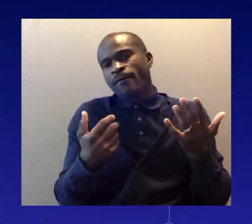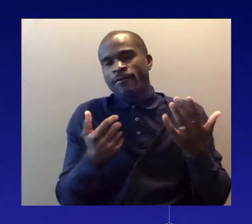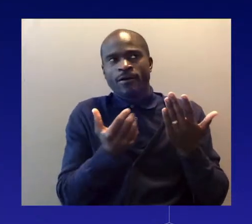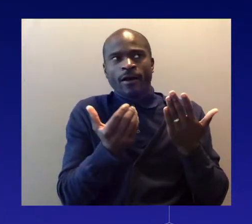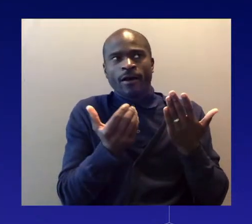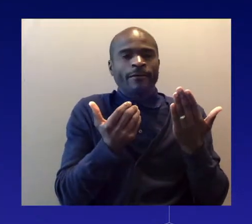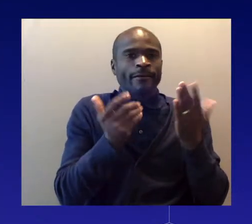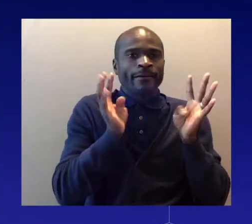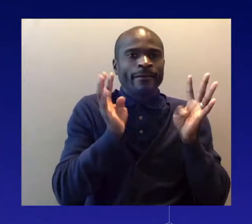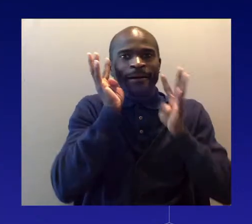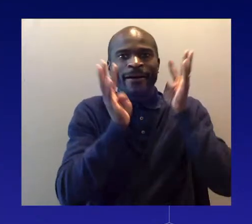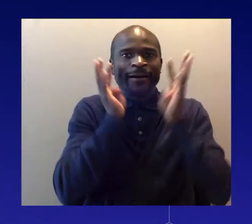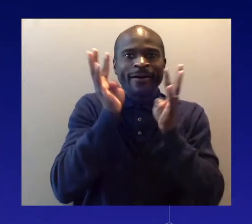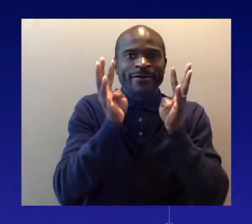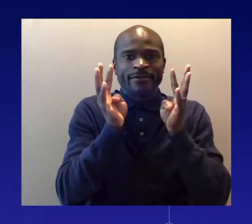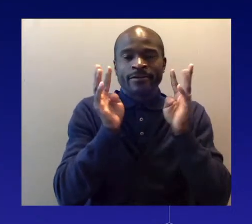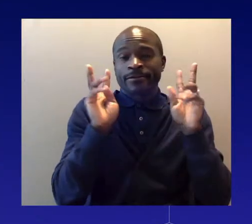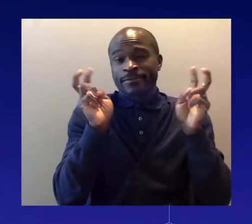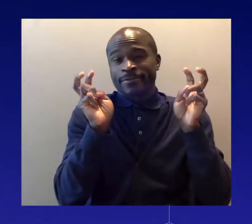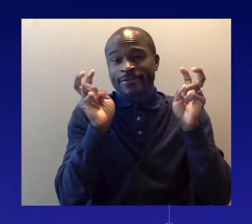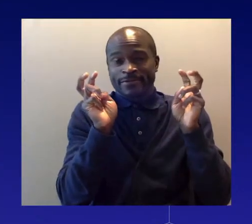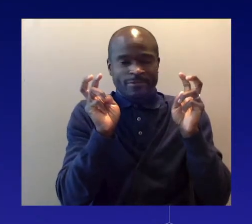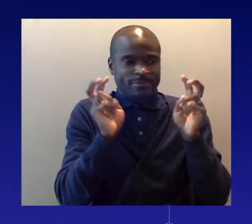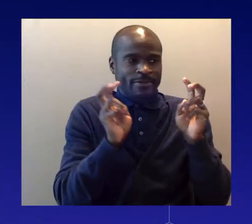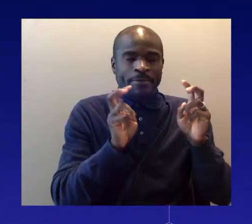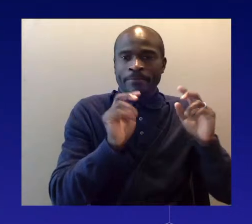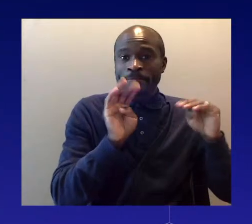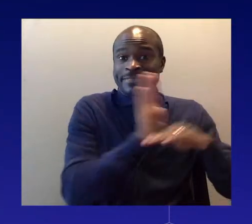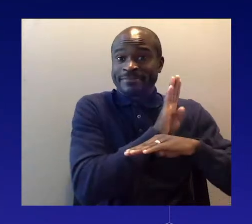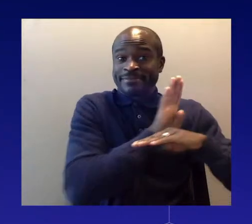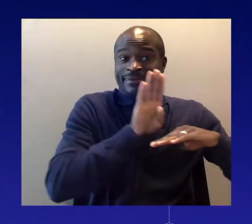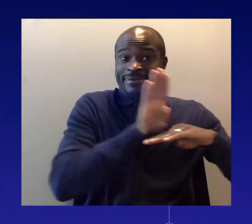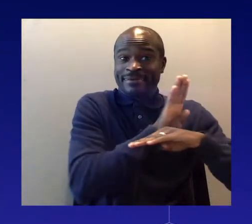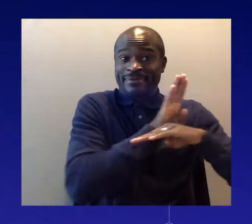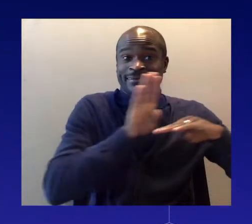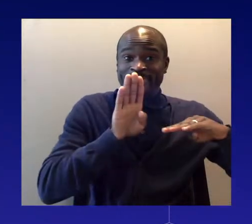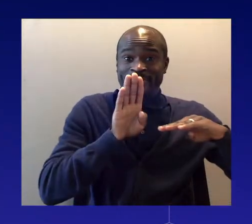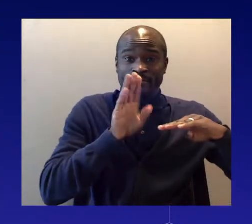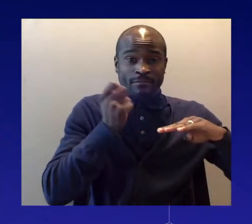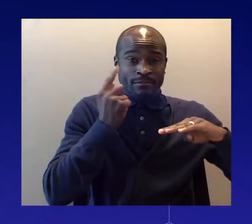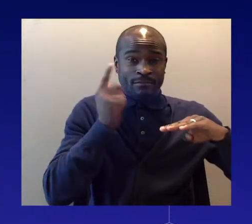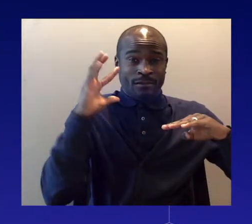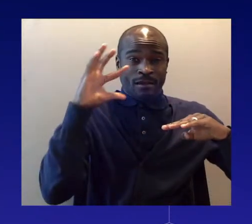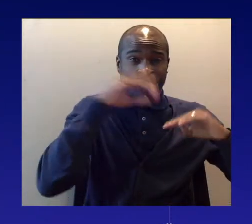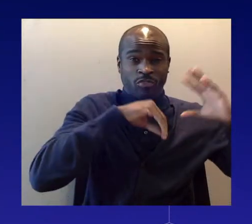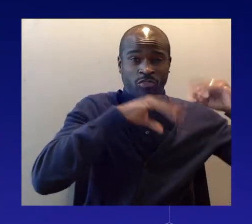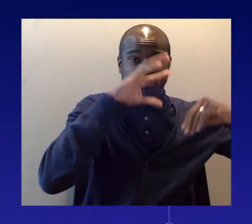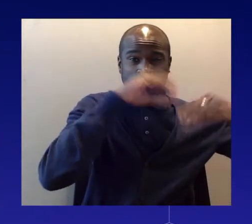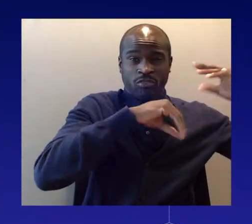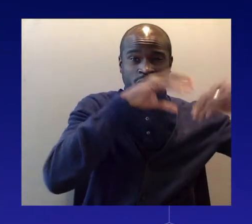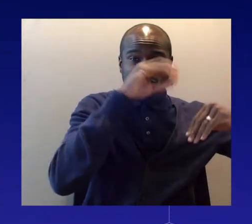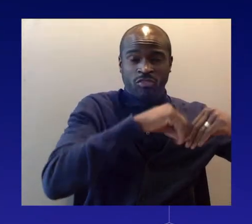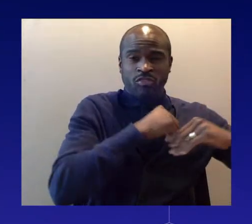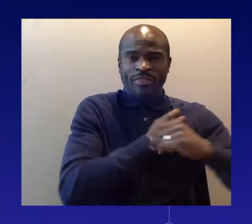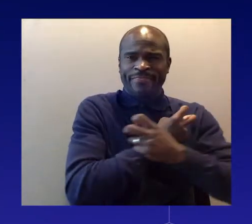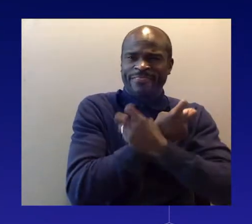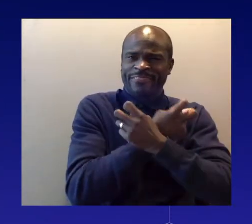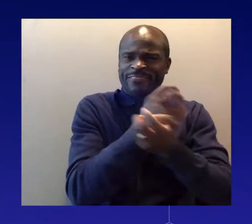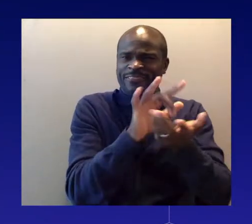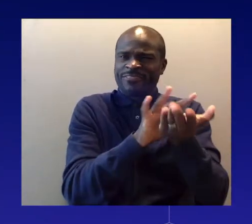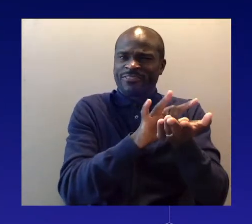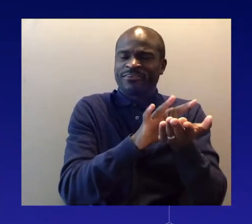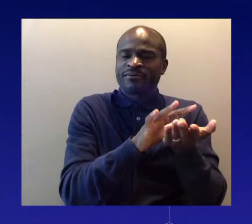and advanced ways of doing business, incorporating toxics, co-opted their water. So